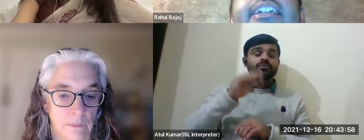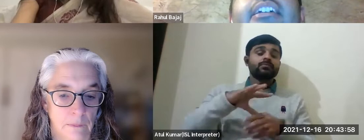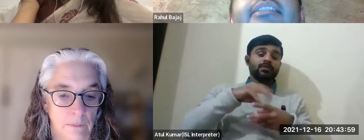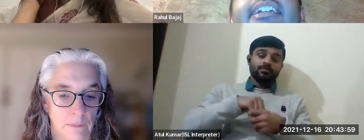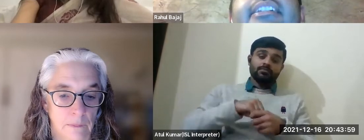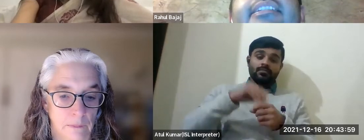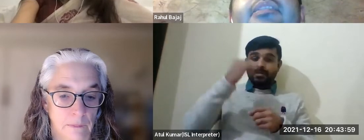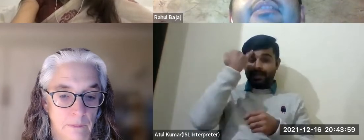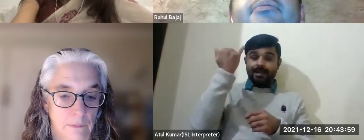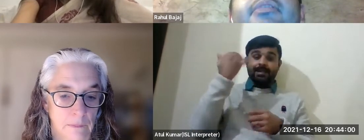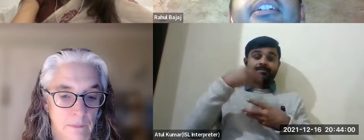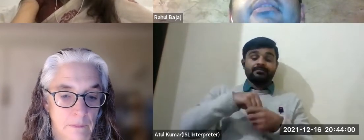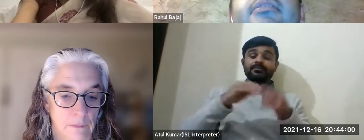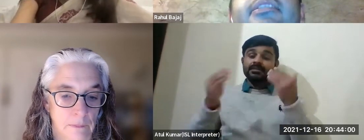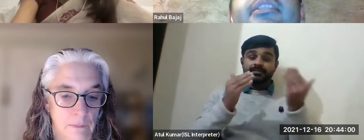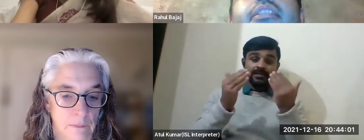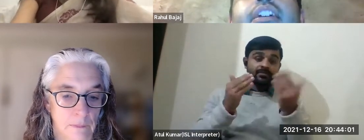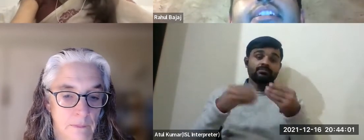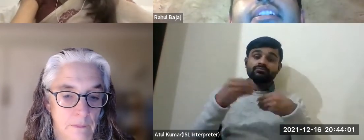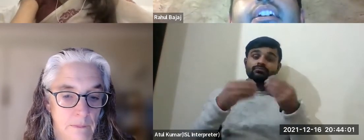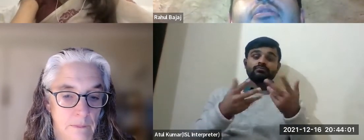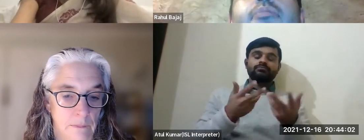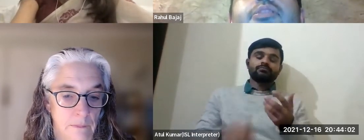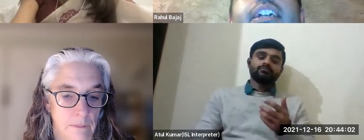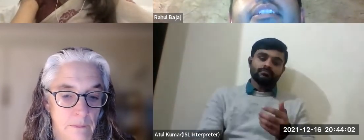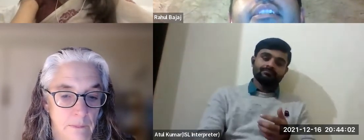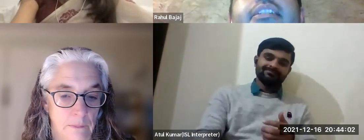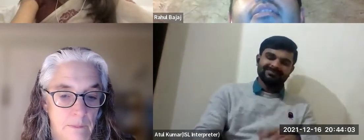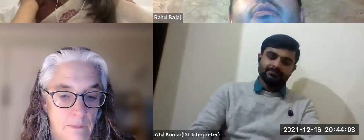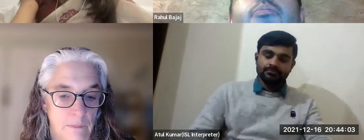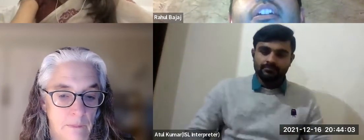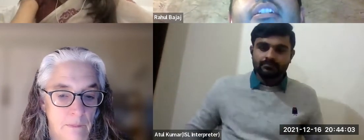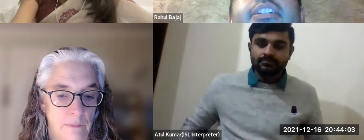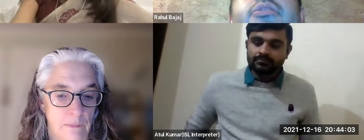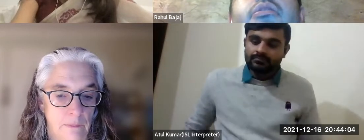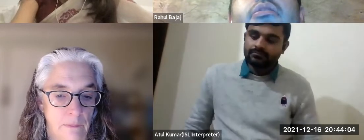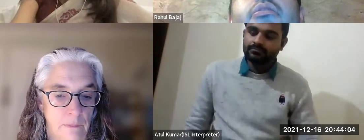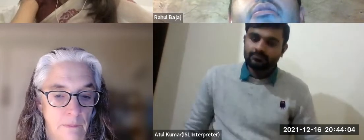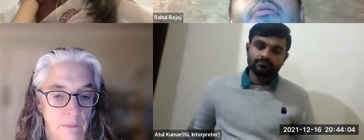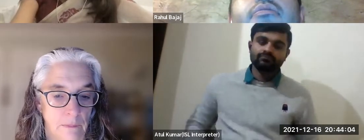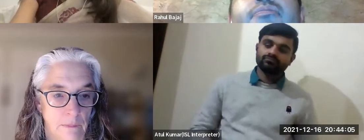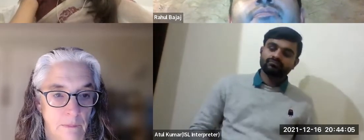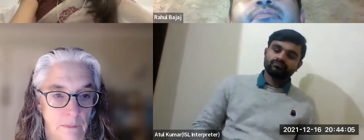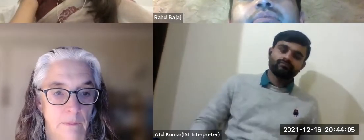of ideas in these service providers and that they adopt strategies that are global in nature?